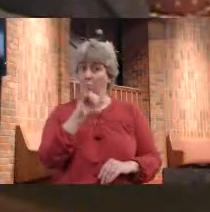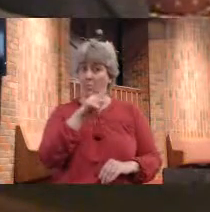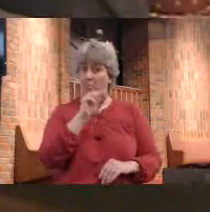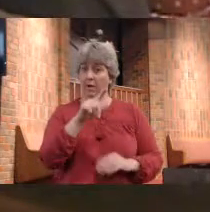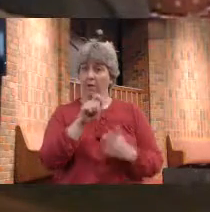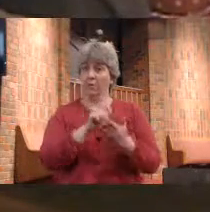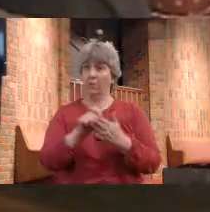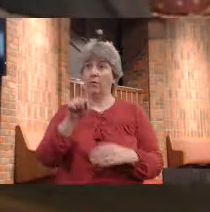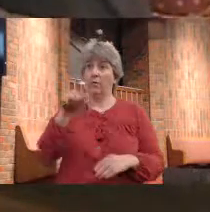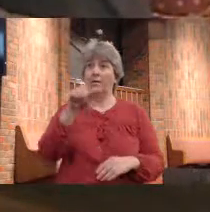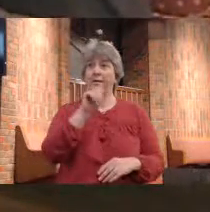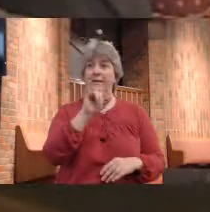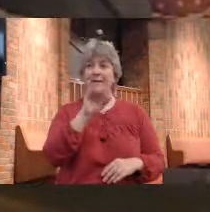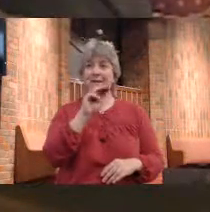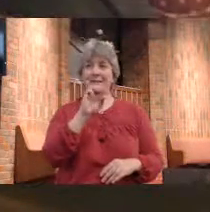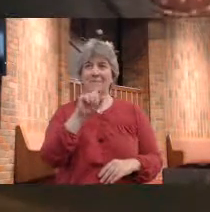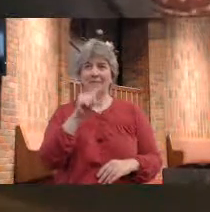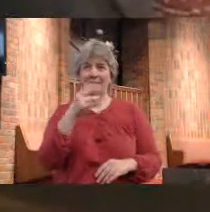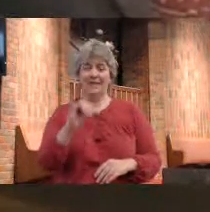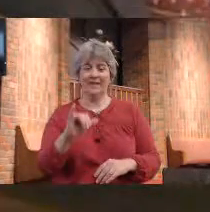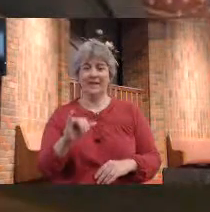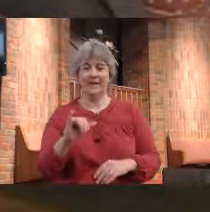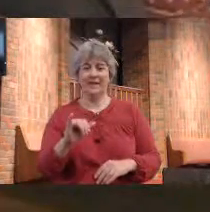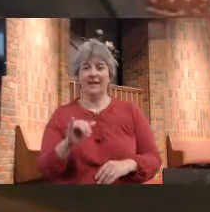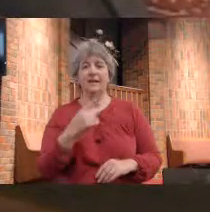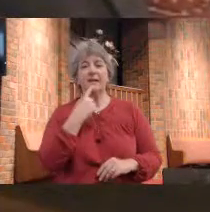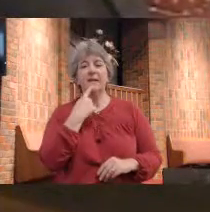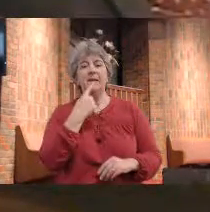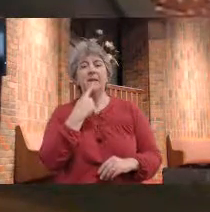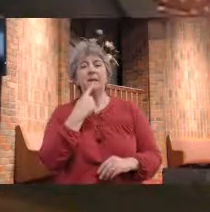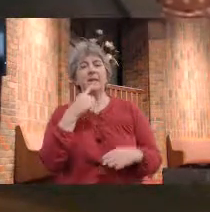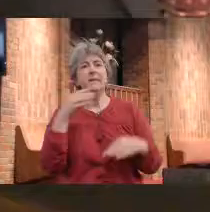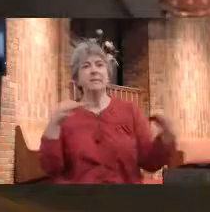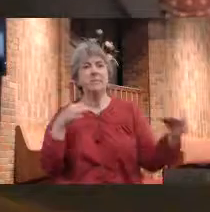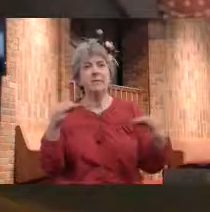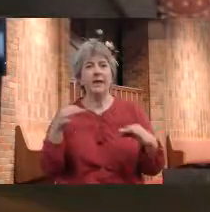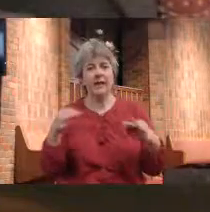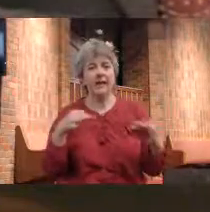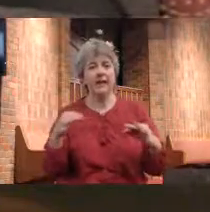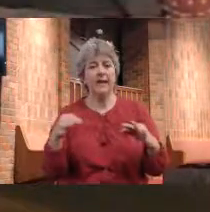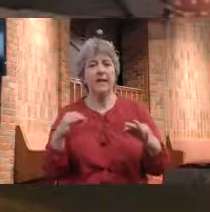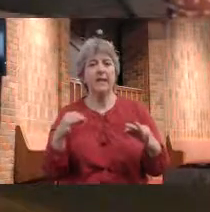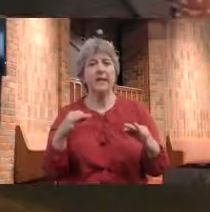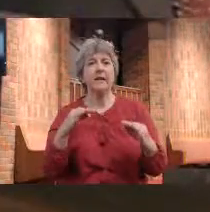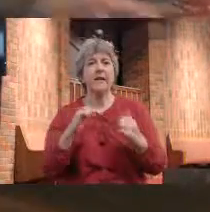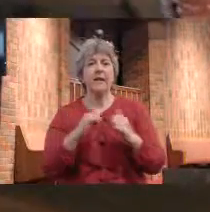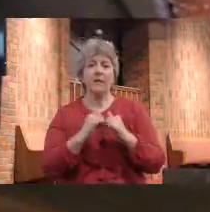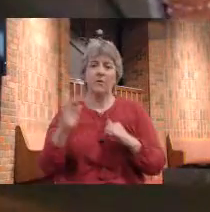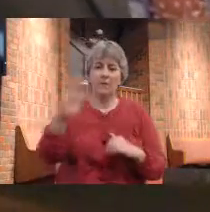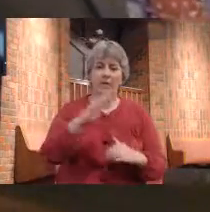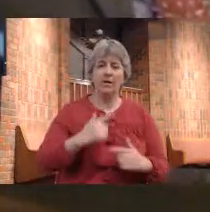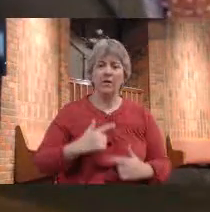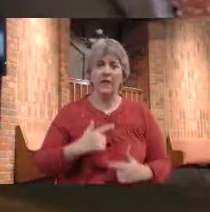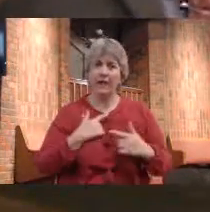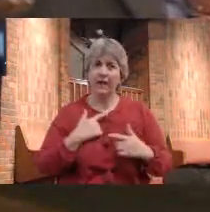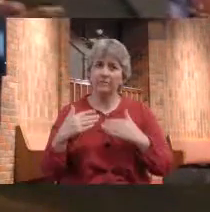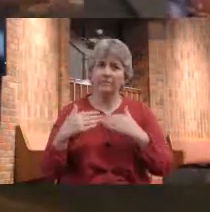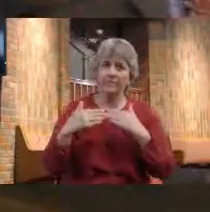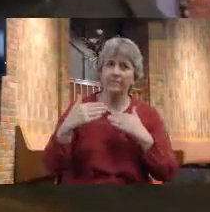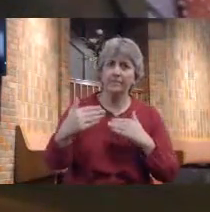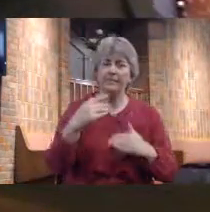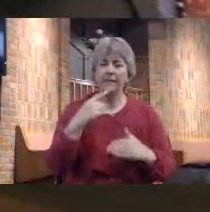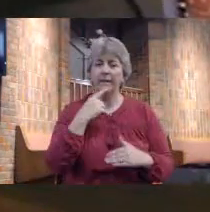to Timothy he's describing more than just a simple statement, but how they are going to prepare their life. 1 Timothy 2,